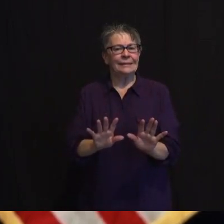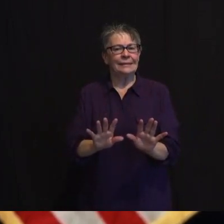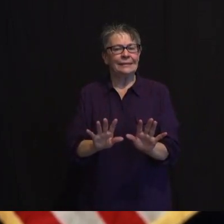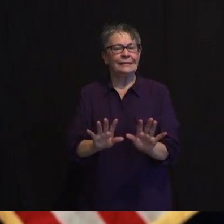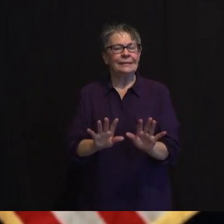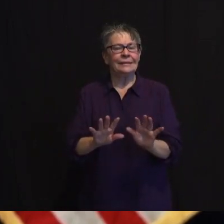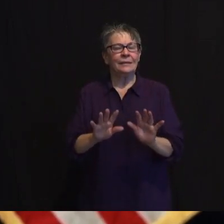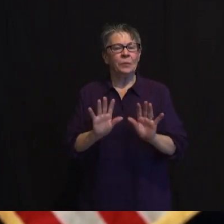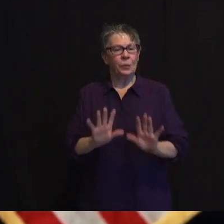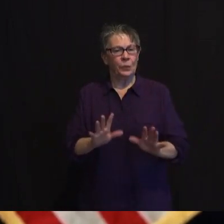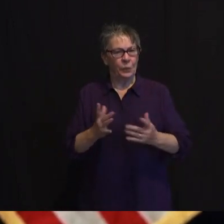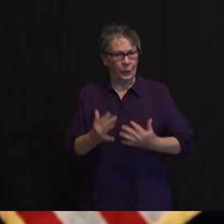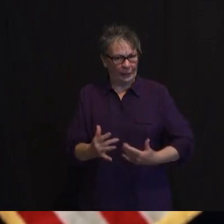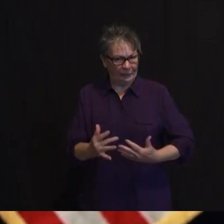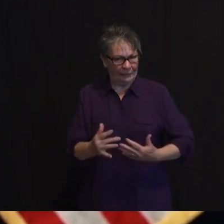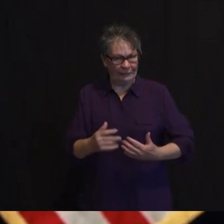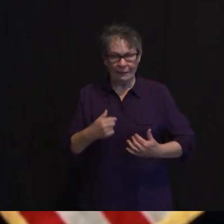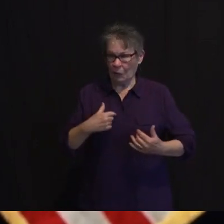could you see